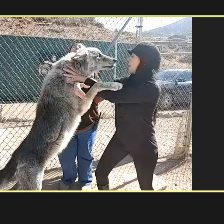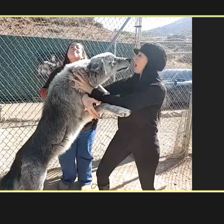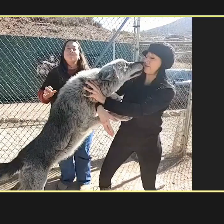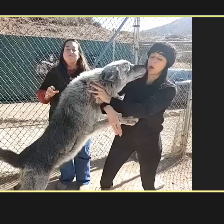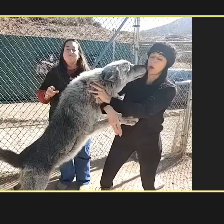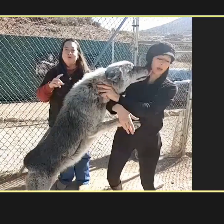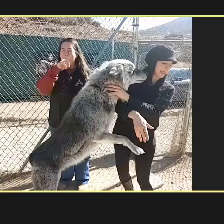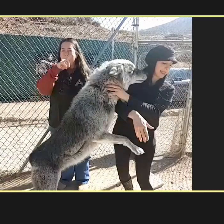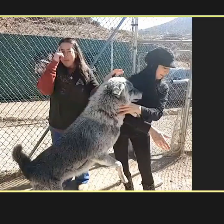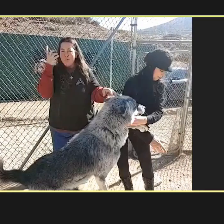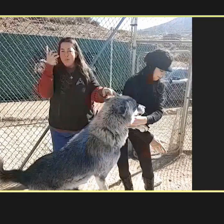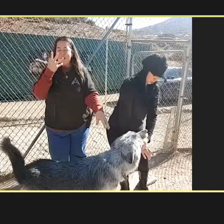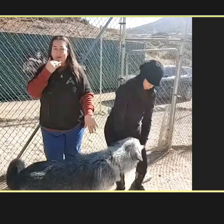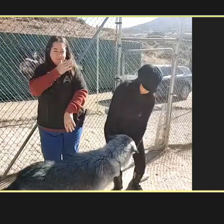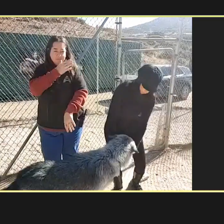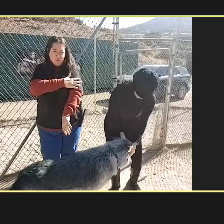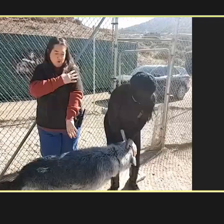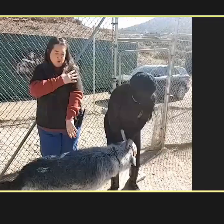Let's get off.